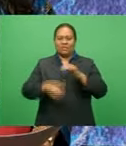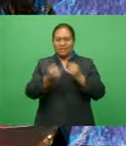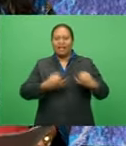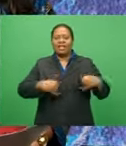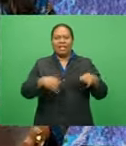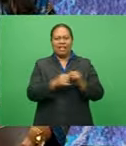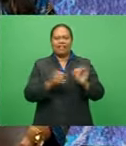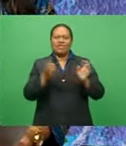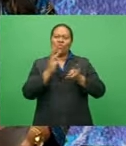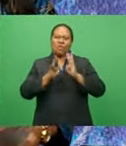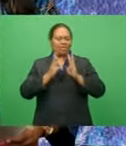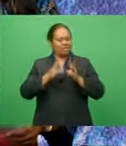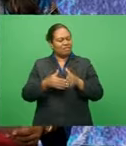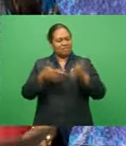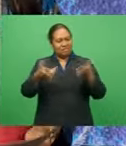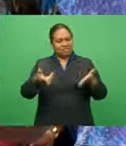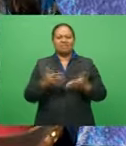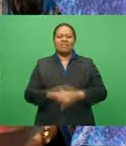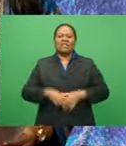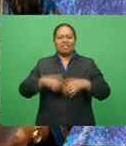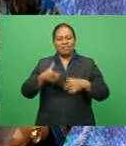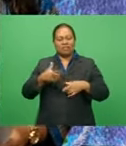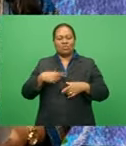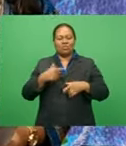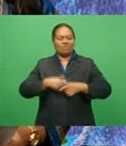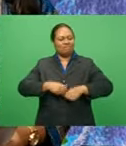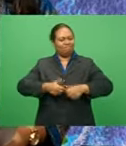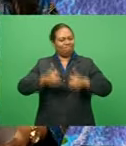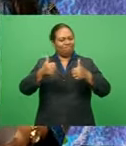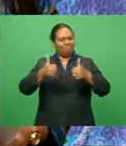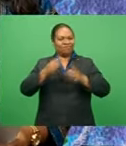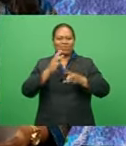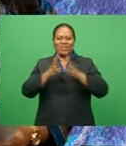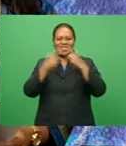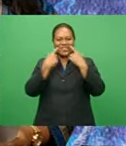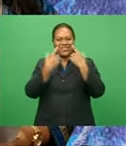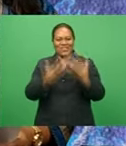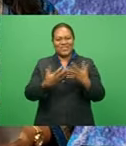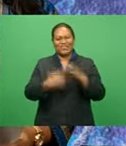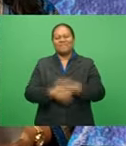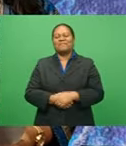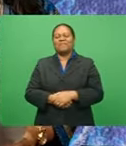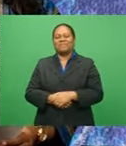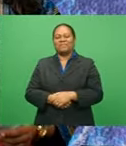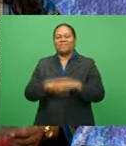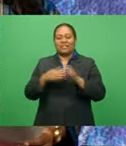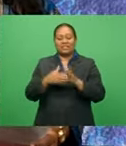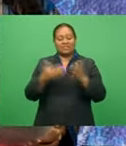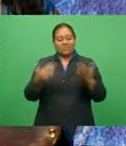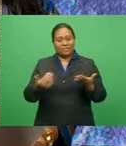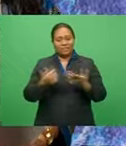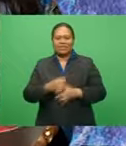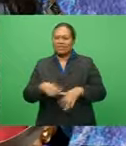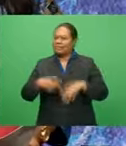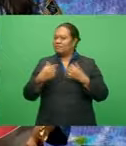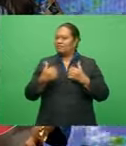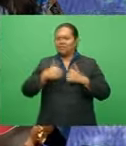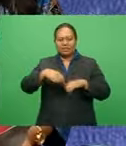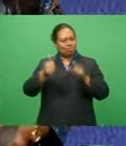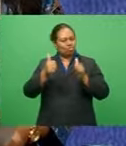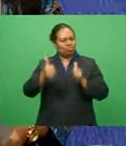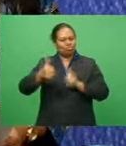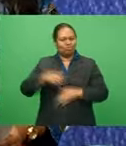the reason why we have such amazing spells amidst us. I wouldn't trade this weather for anything. It's simply